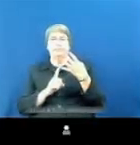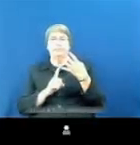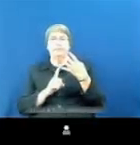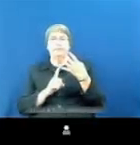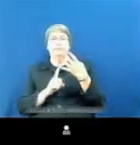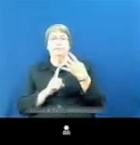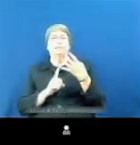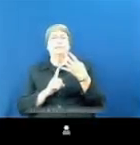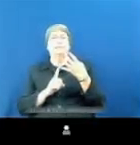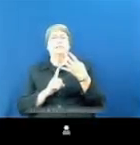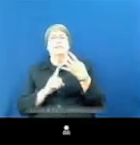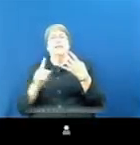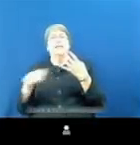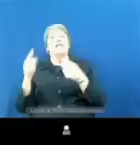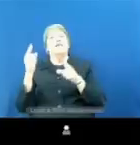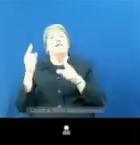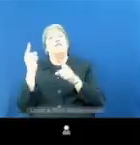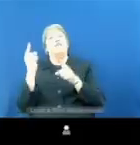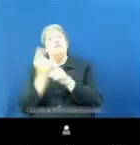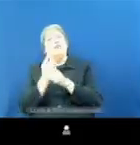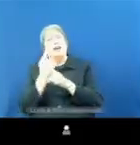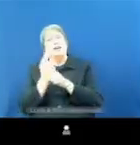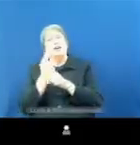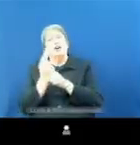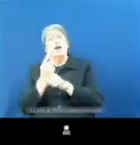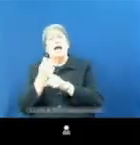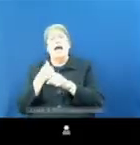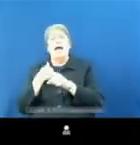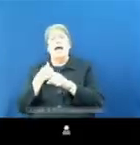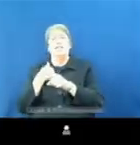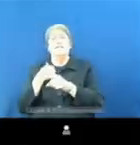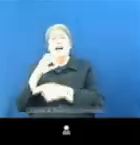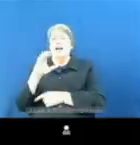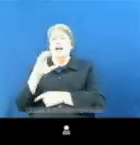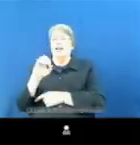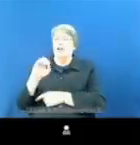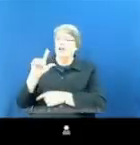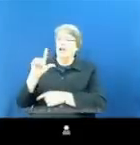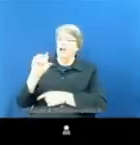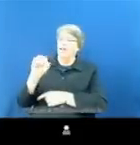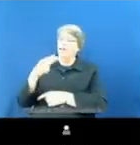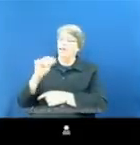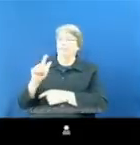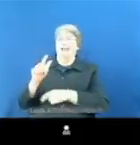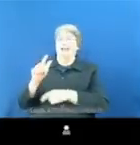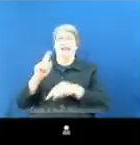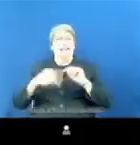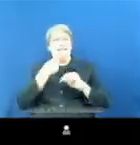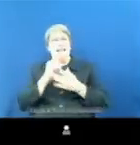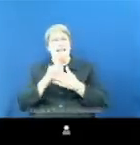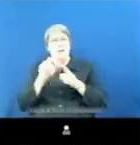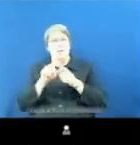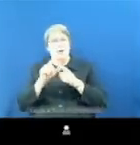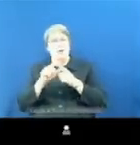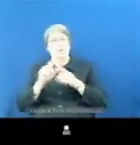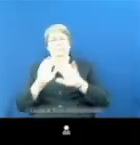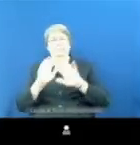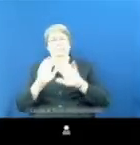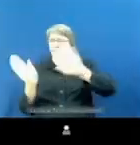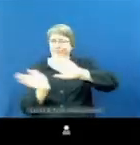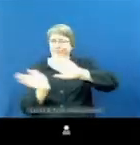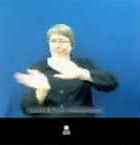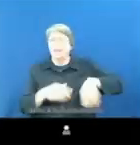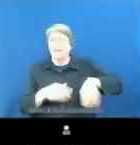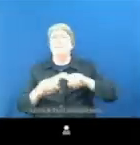Specialists regularly engage in collegial, I can't say that word, so we're just going to stop saying it, in the exchange and